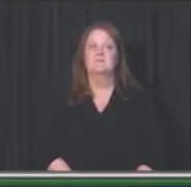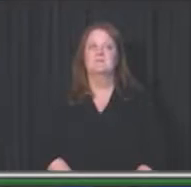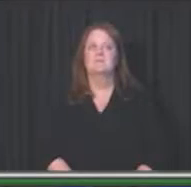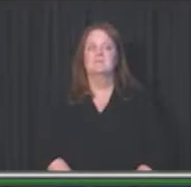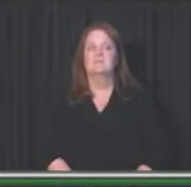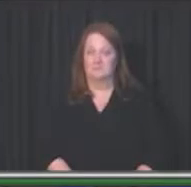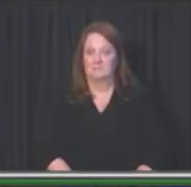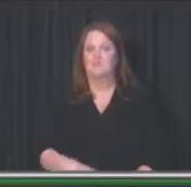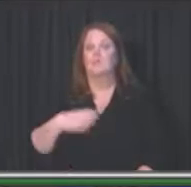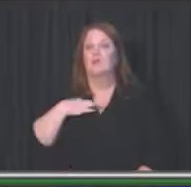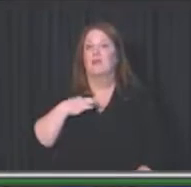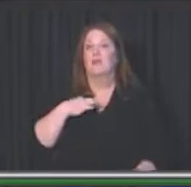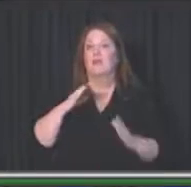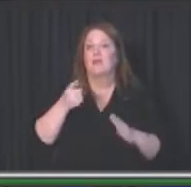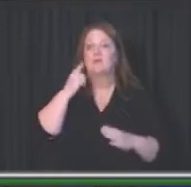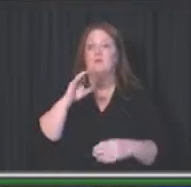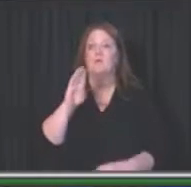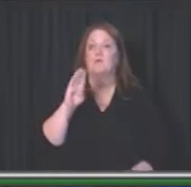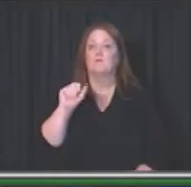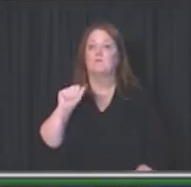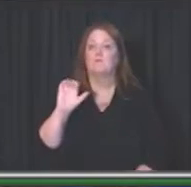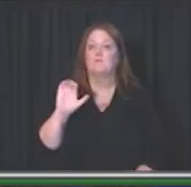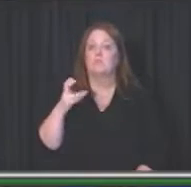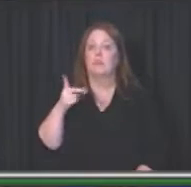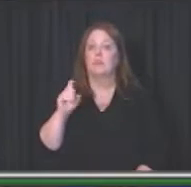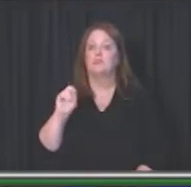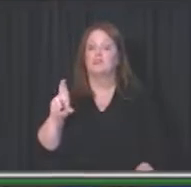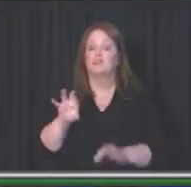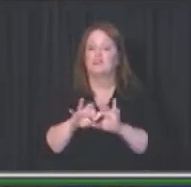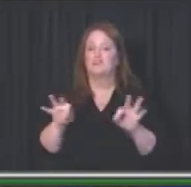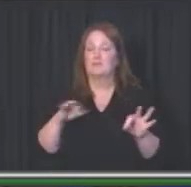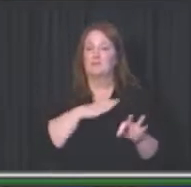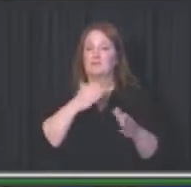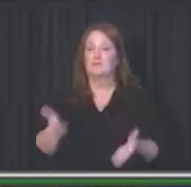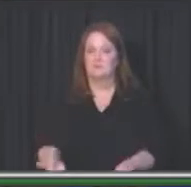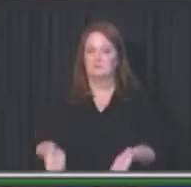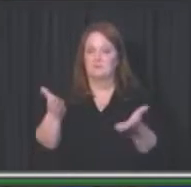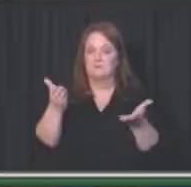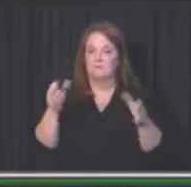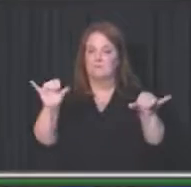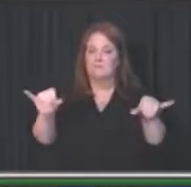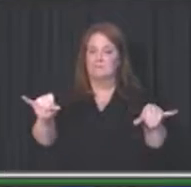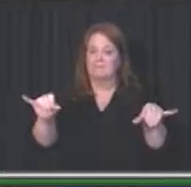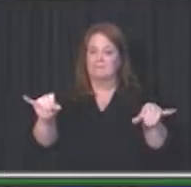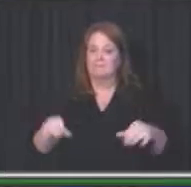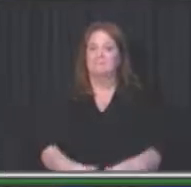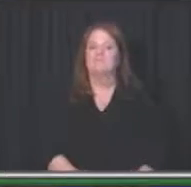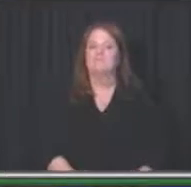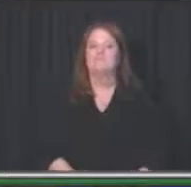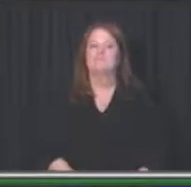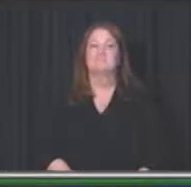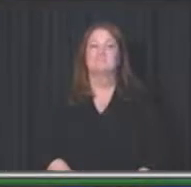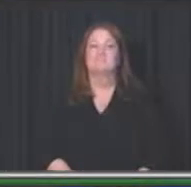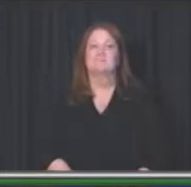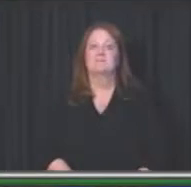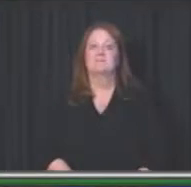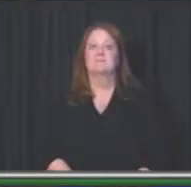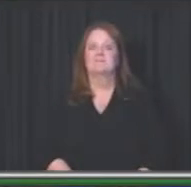Will the candidates with bachelor's degrees please rise and remain standing until the degrees are conferred?